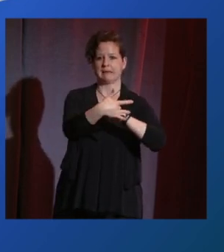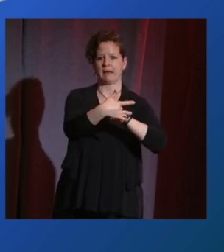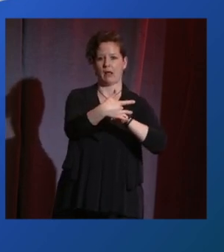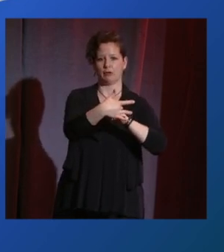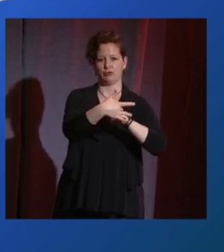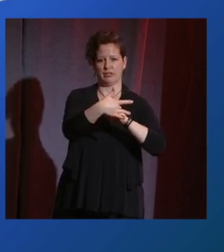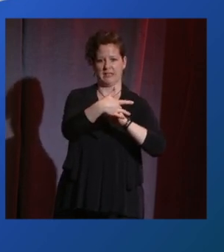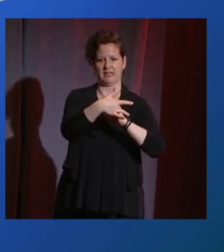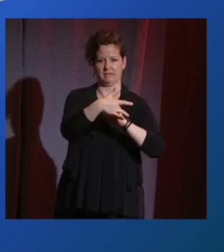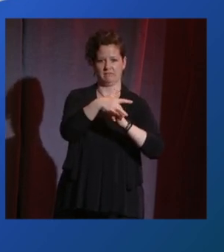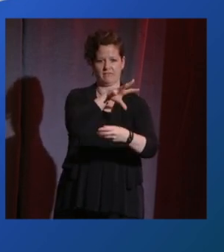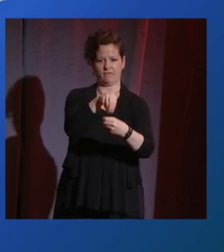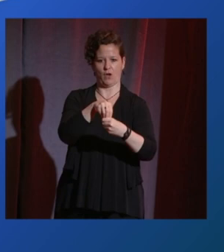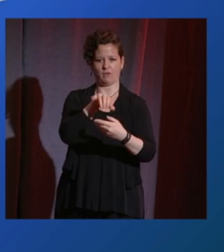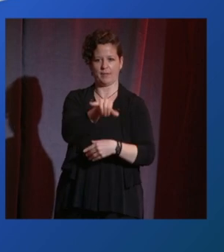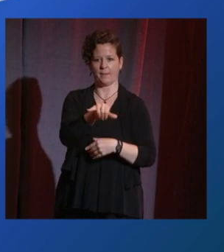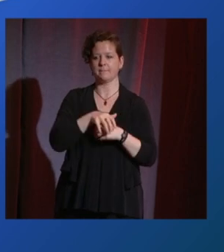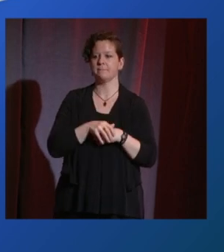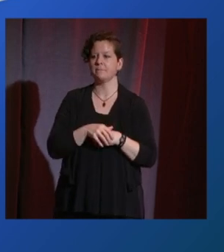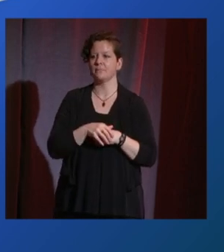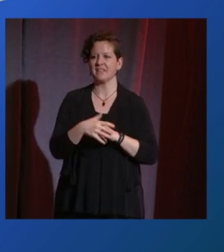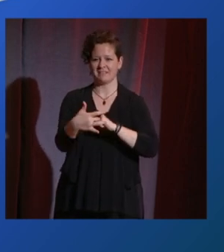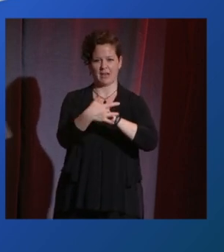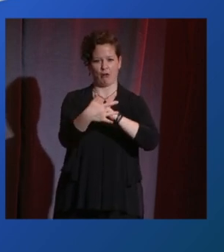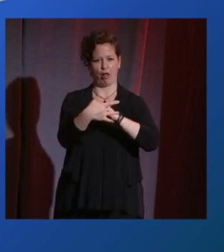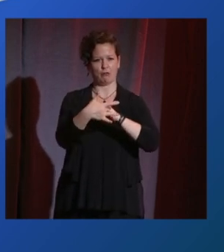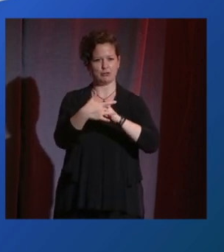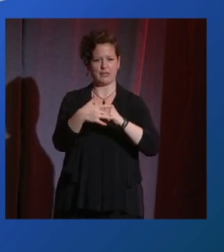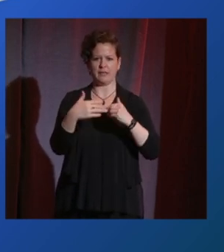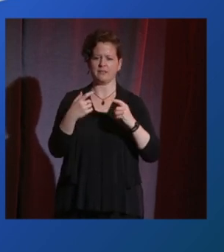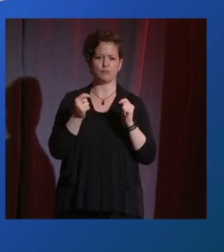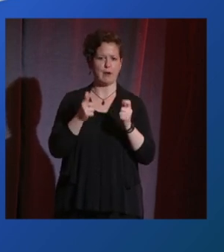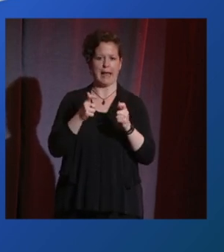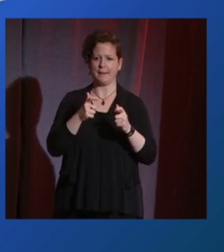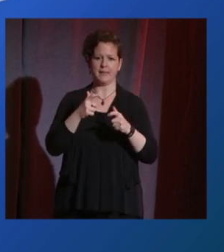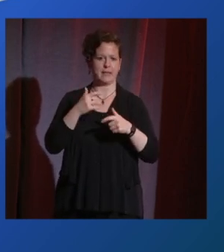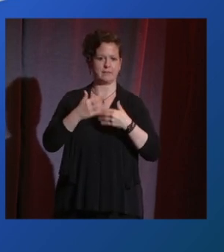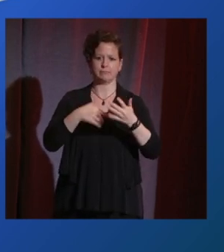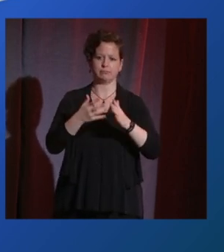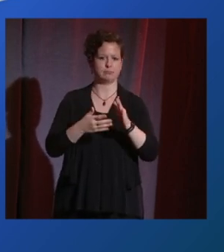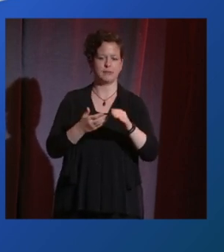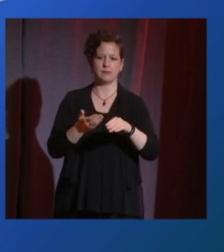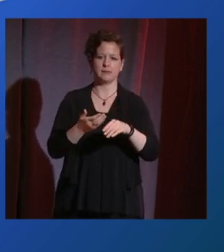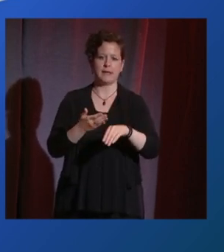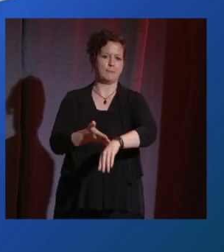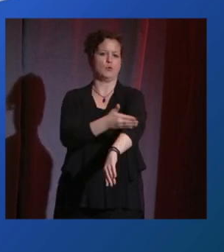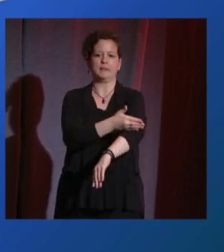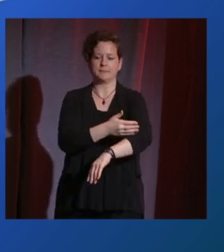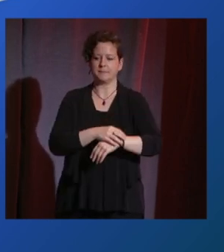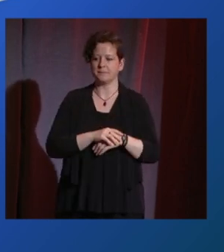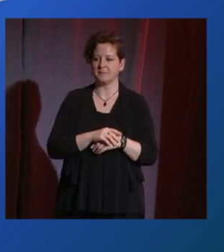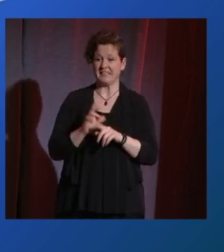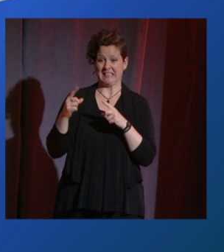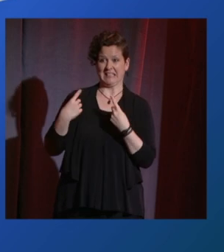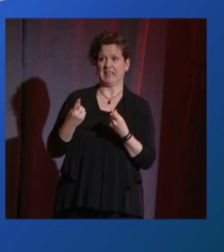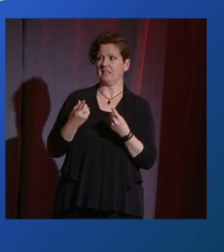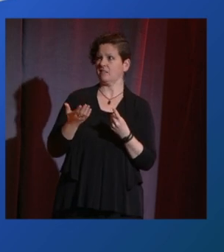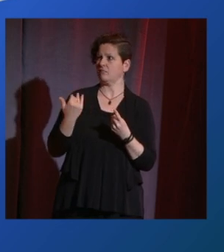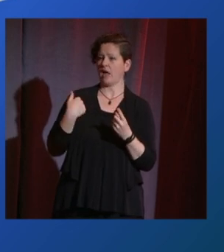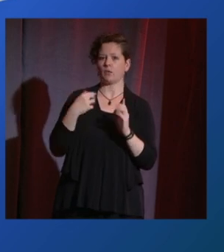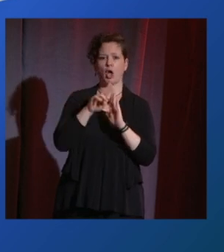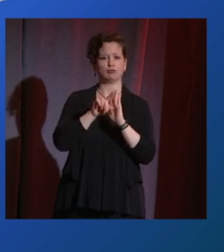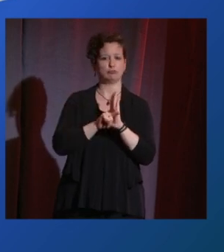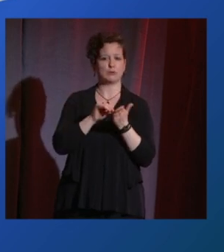surrounds it I think the technology is rapidly improving and ever since I was an undergraduate student and even